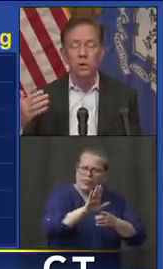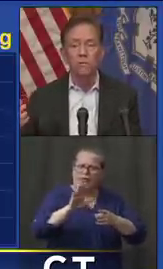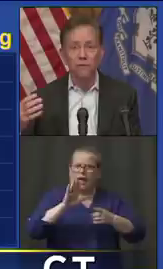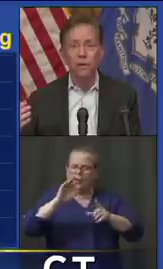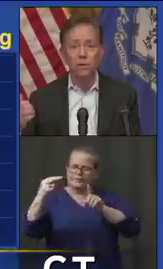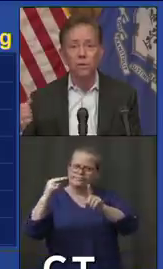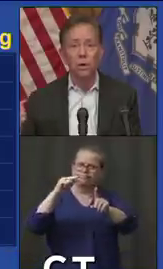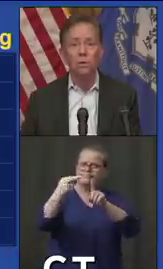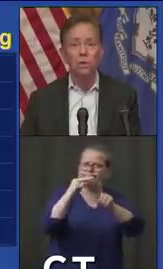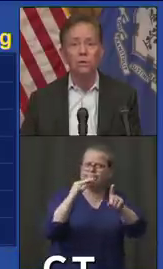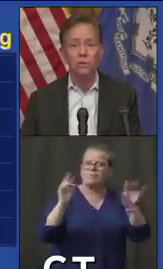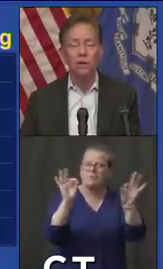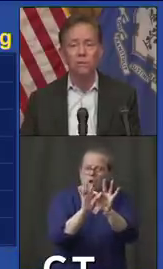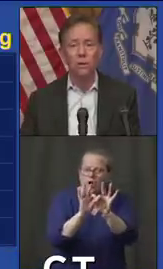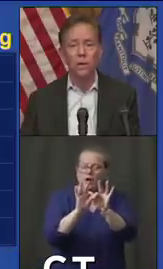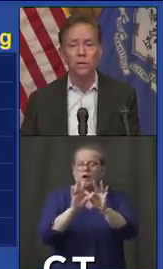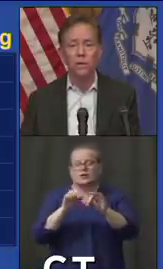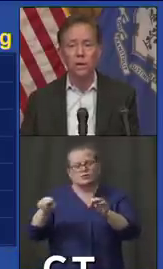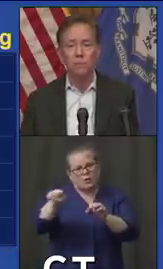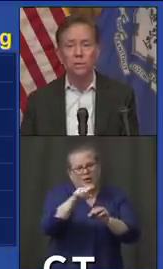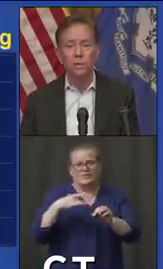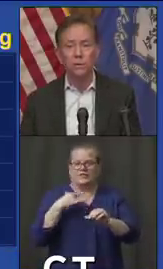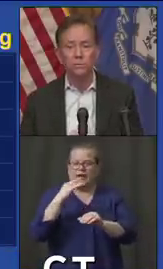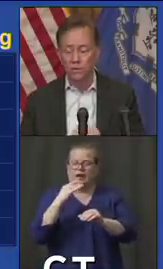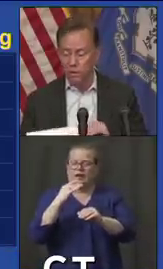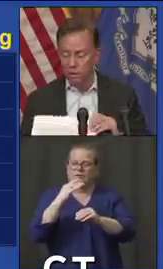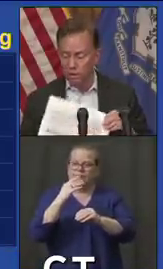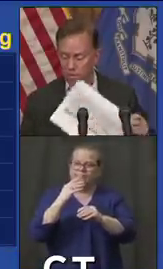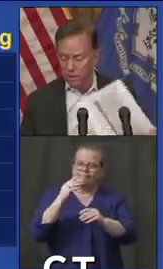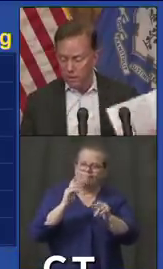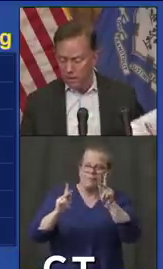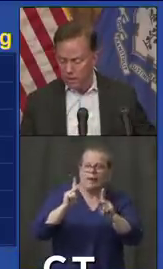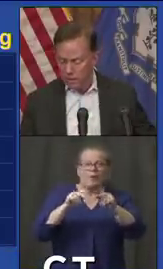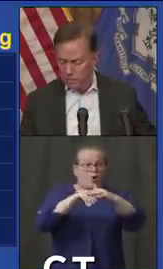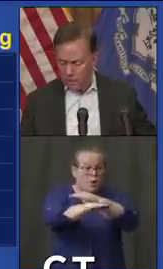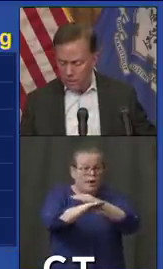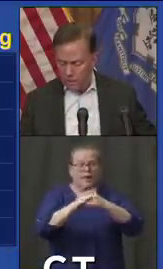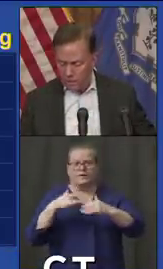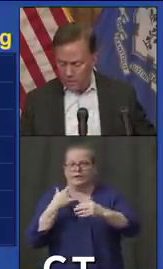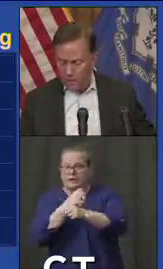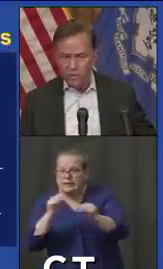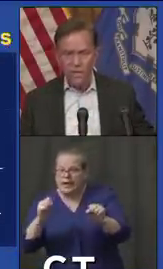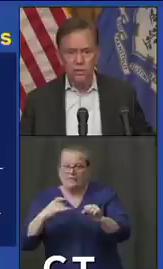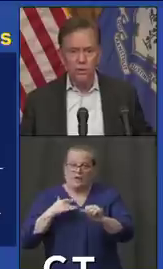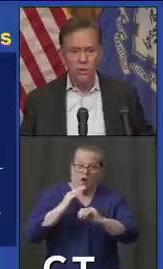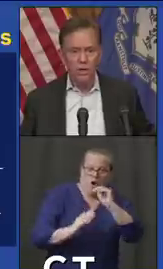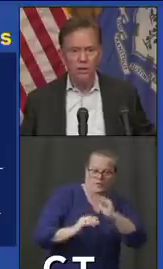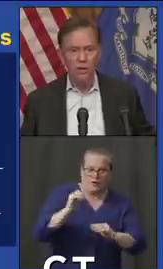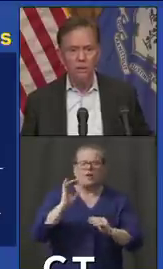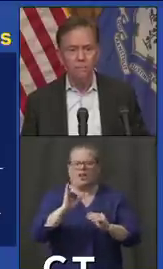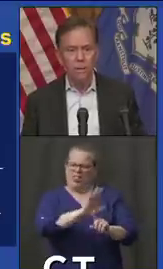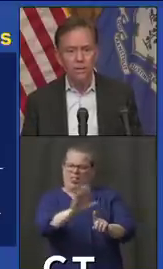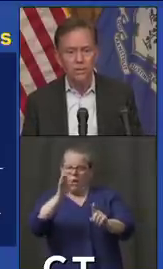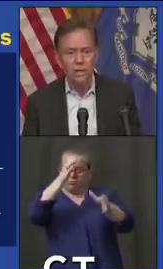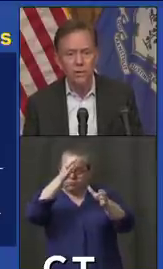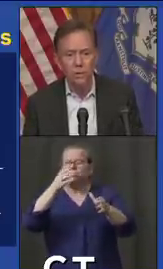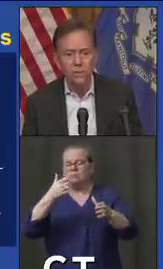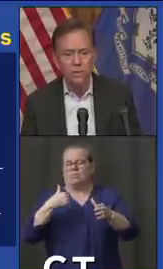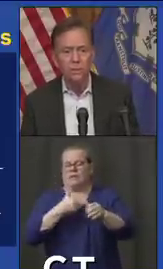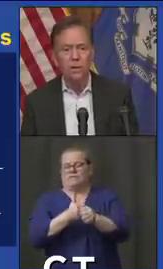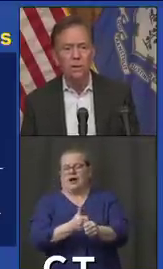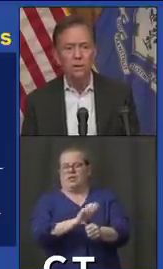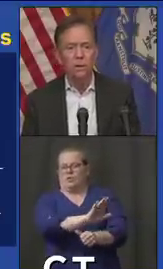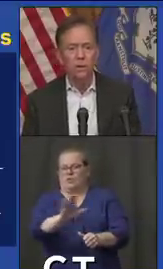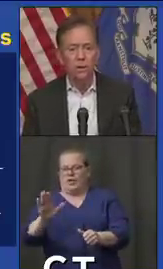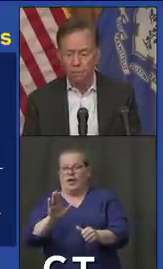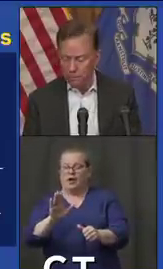customers feel and know that they're safe going into that particular facility. This next chart, I think, is interesting